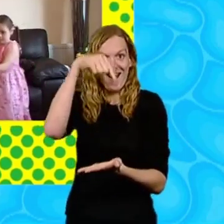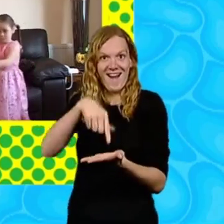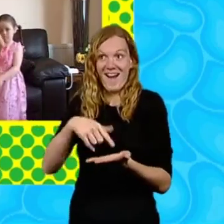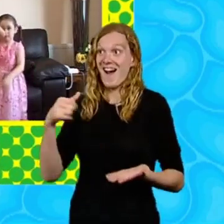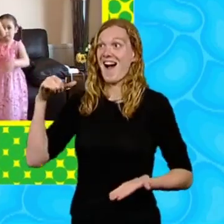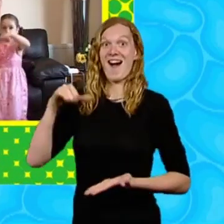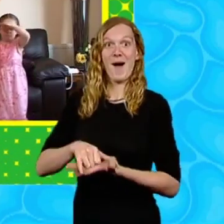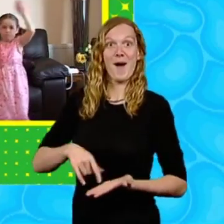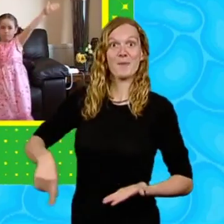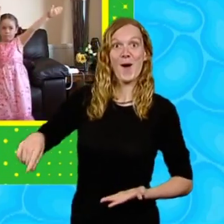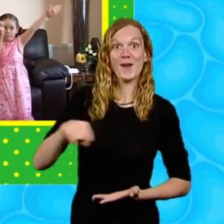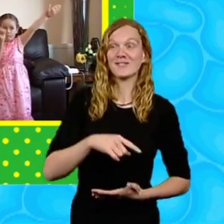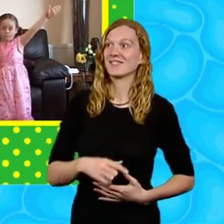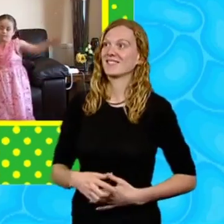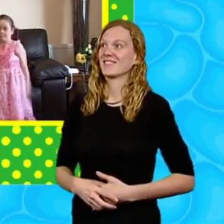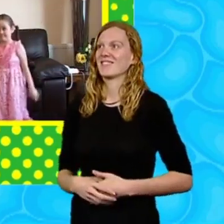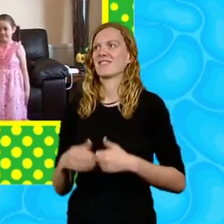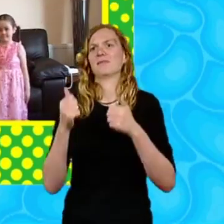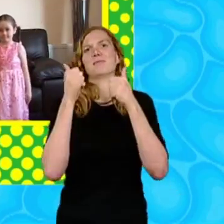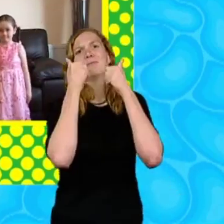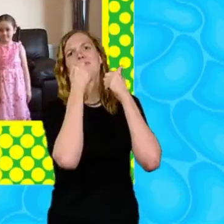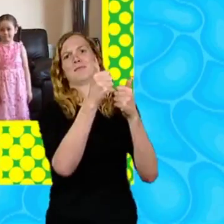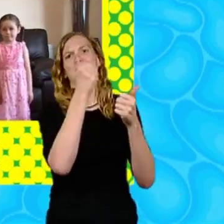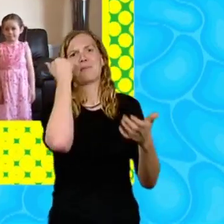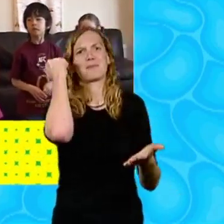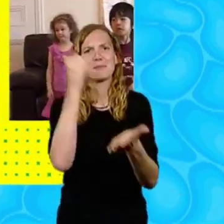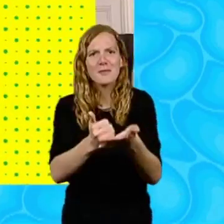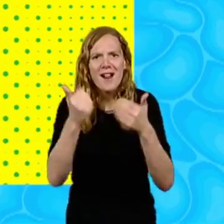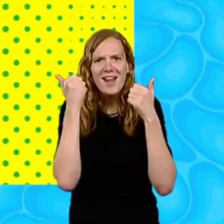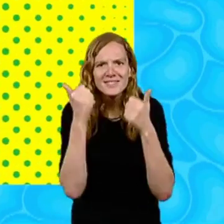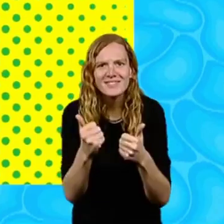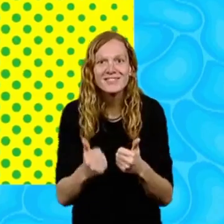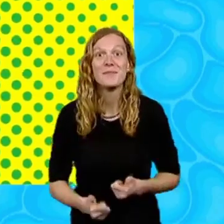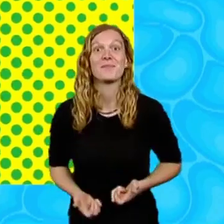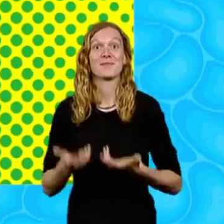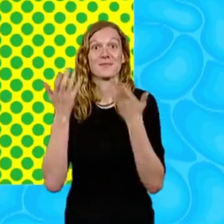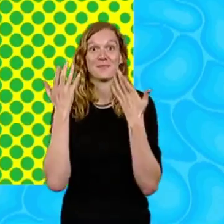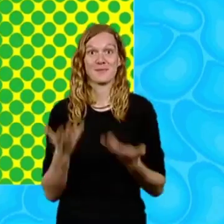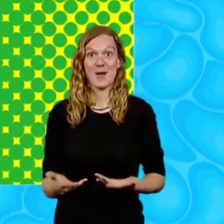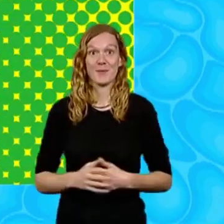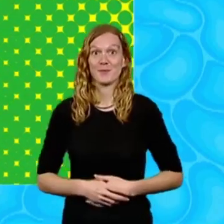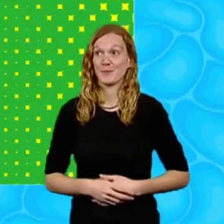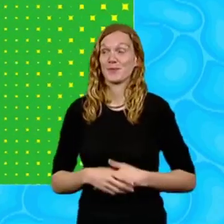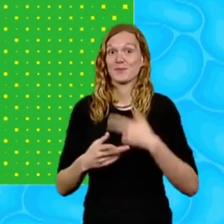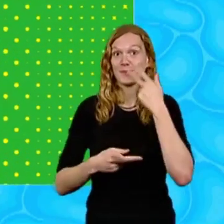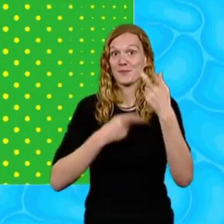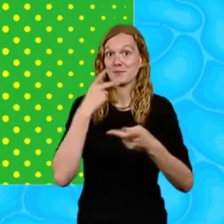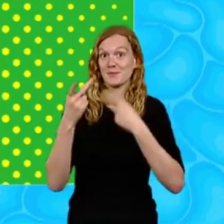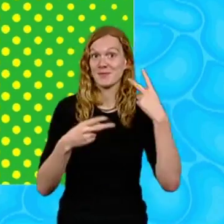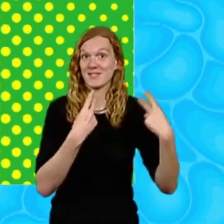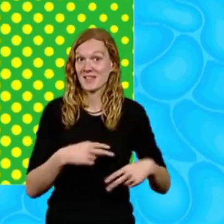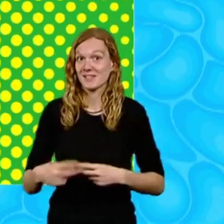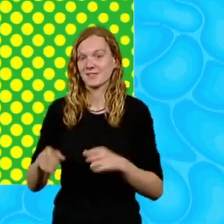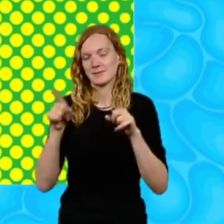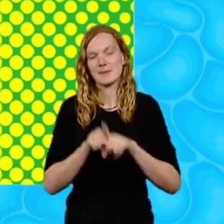at the airport. Brilliant flying! That's the main part of the song, and it's called the chorus, and